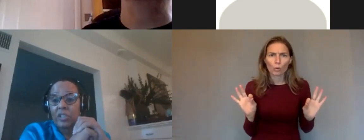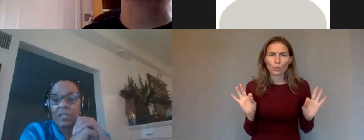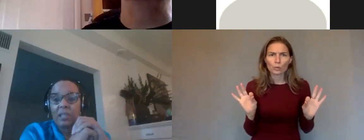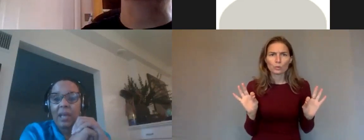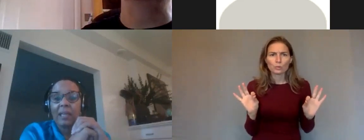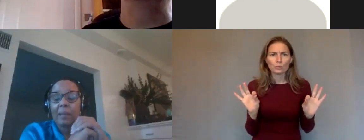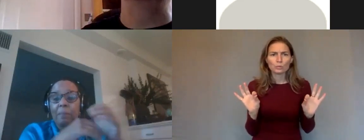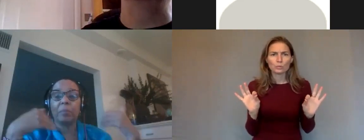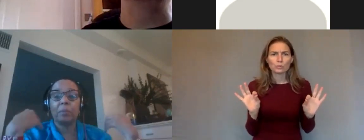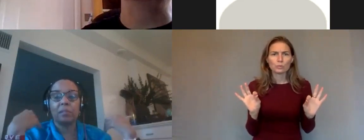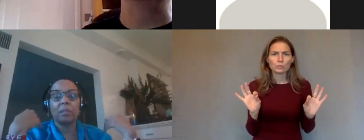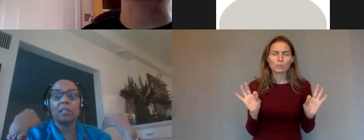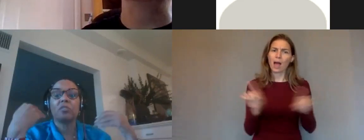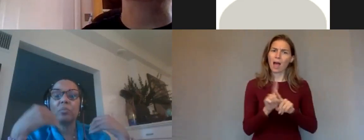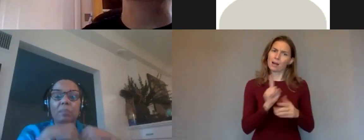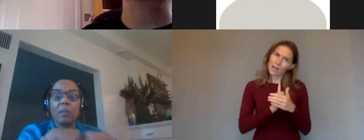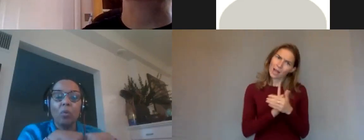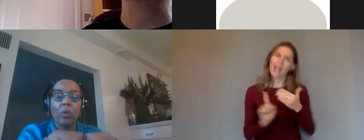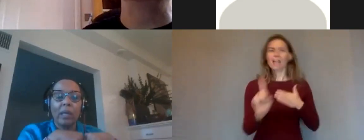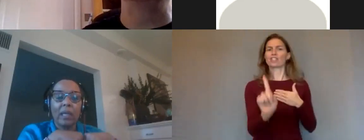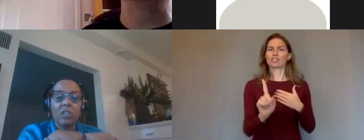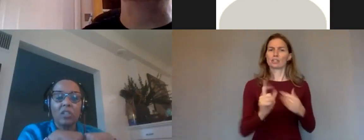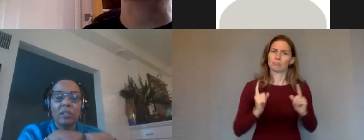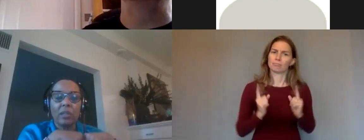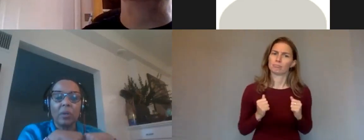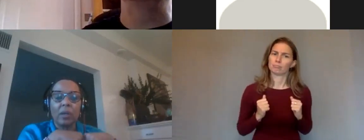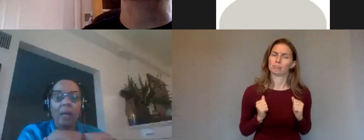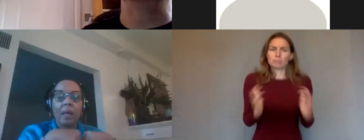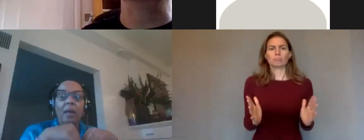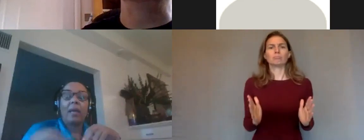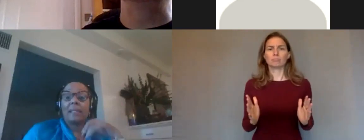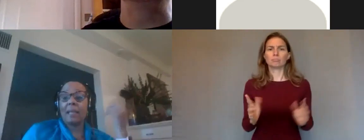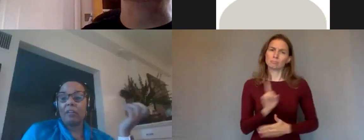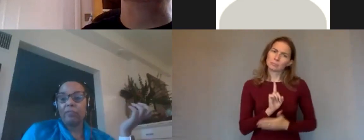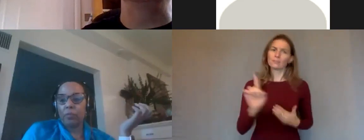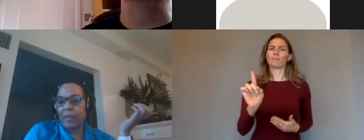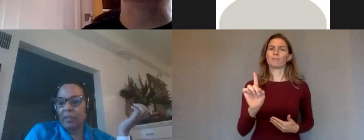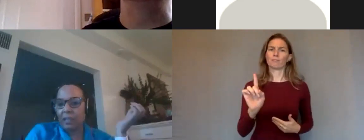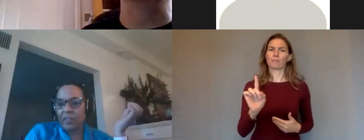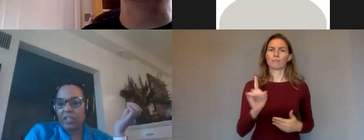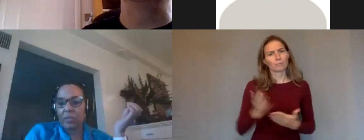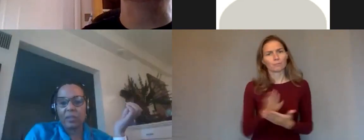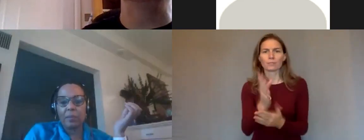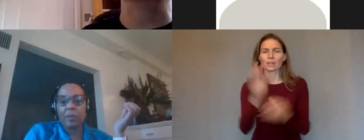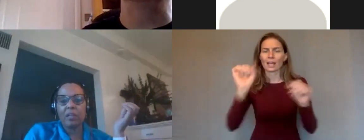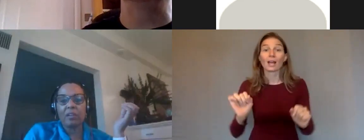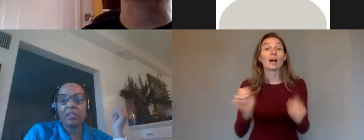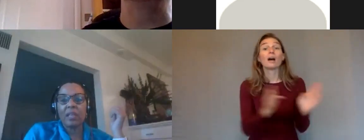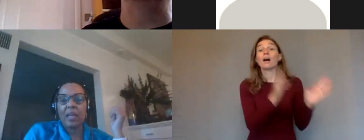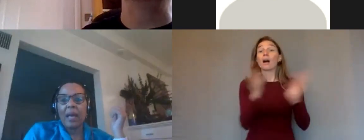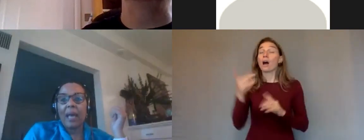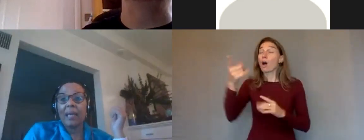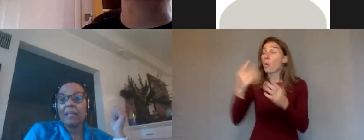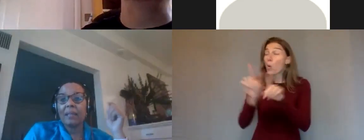enable agency and get people with disabilities to really be more engaged in their work. It's allowed for better innovation with their